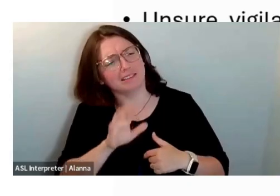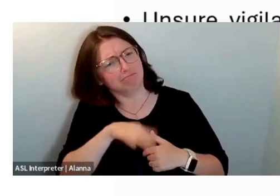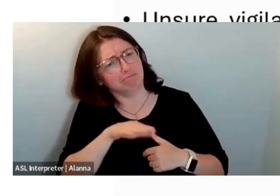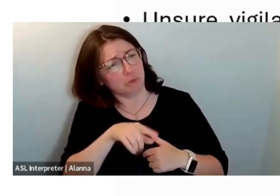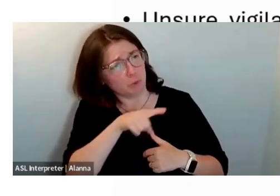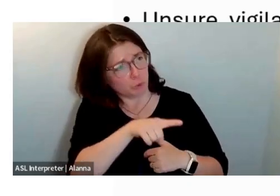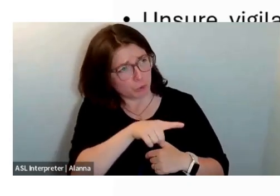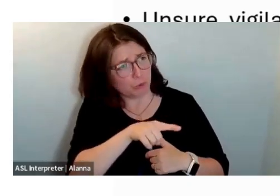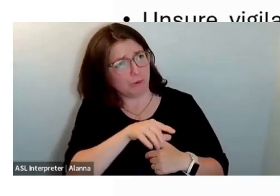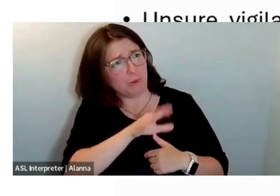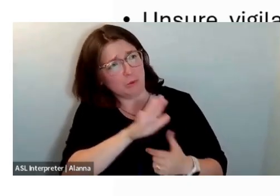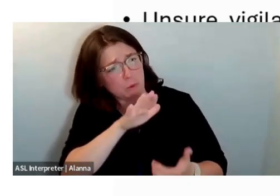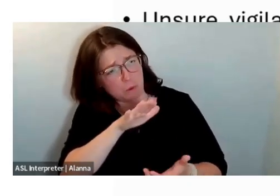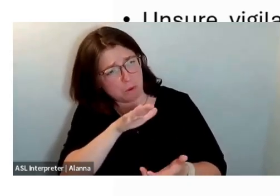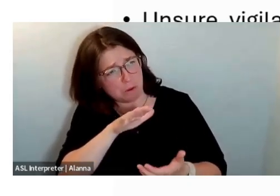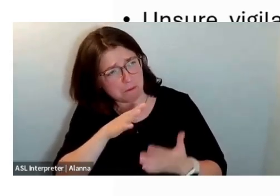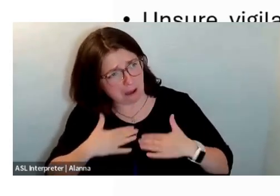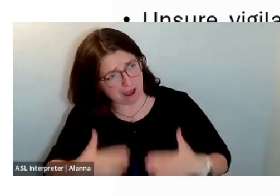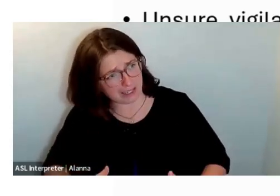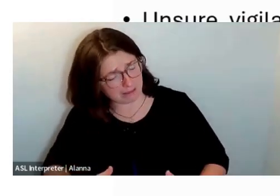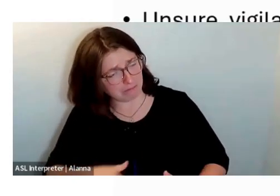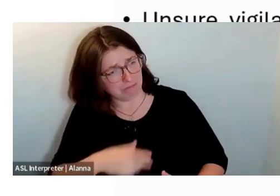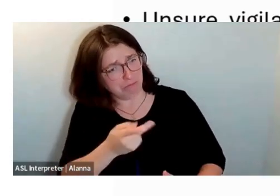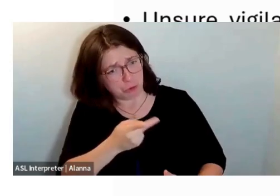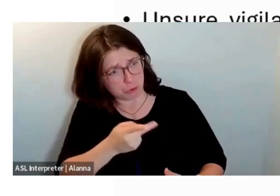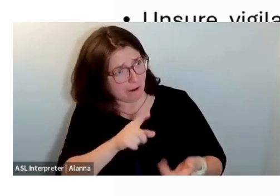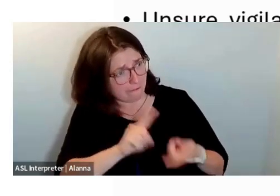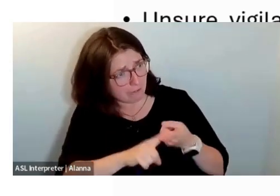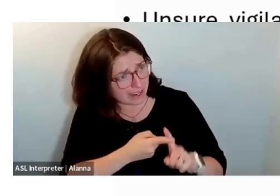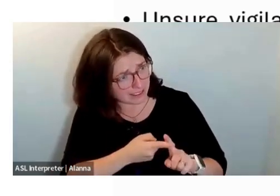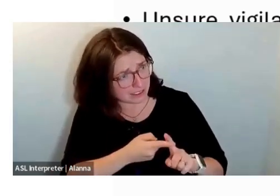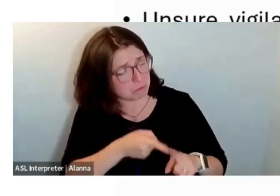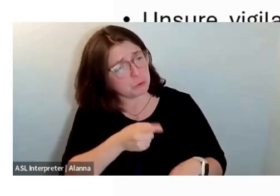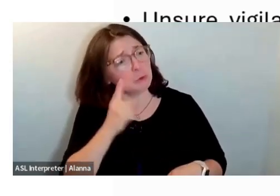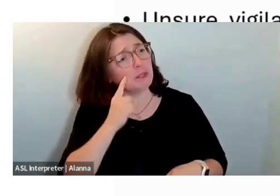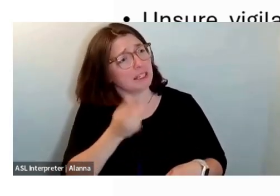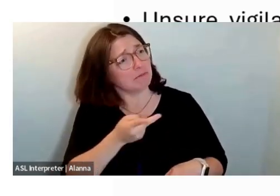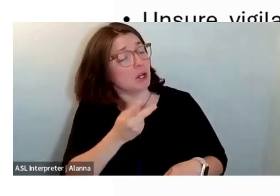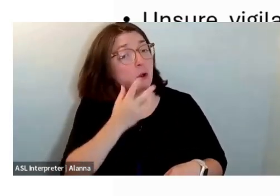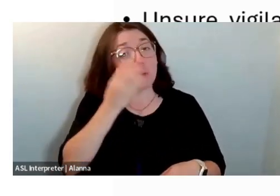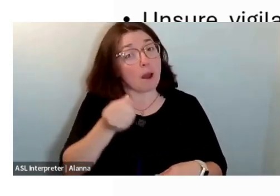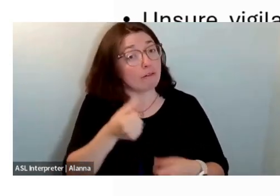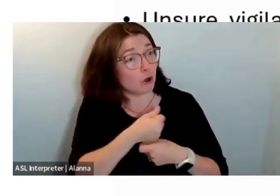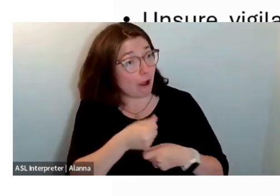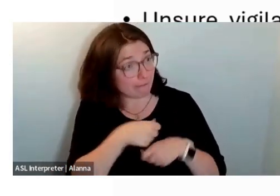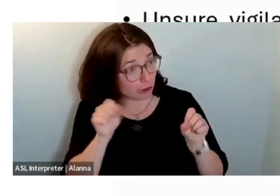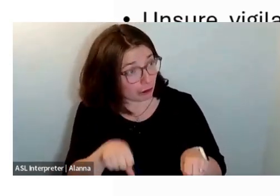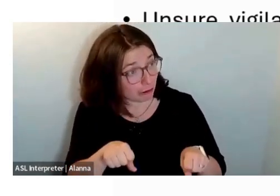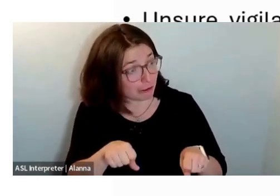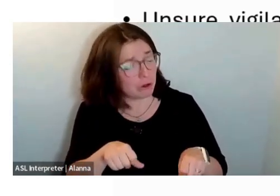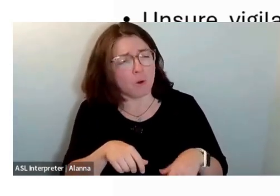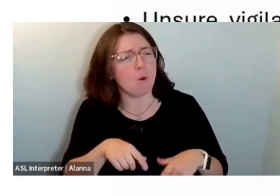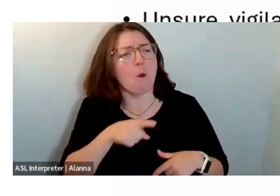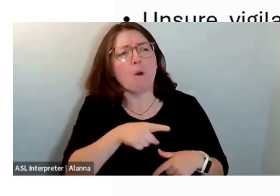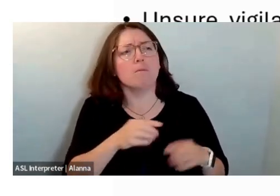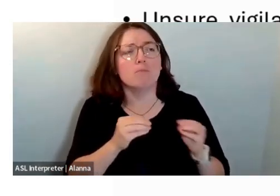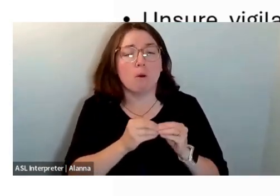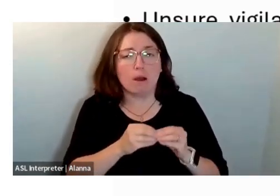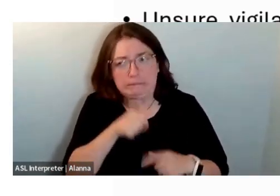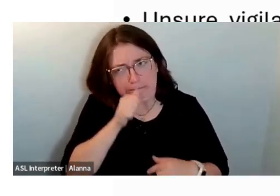Would you go out to coffee? Or are you more like coworkers, getting through the day and getting the job